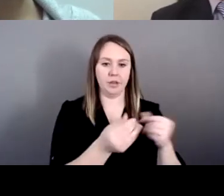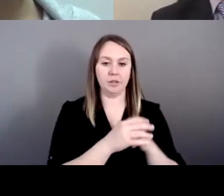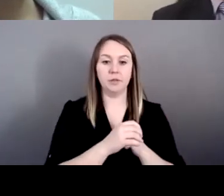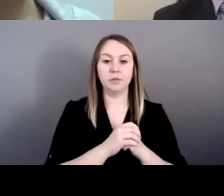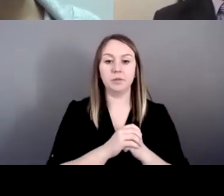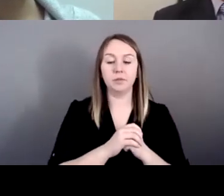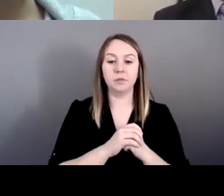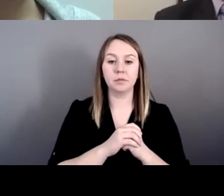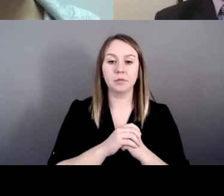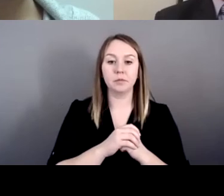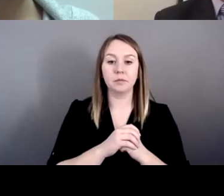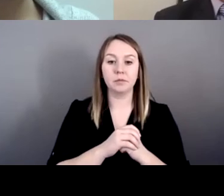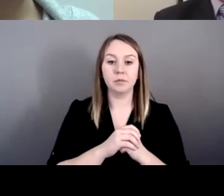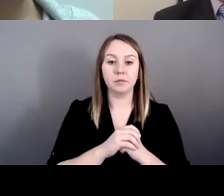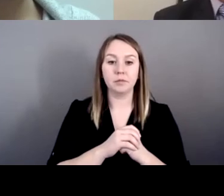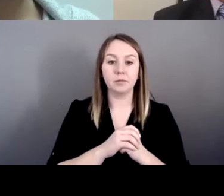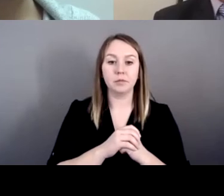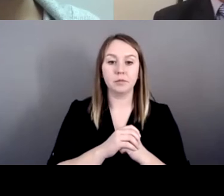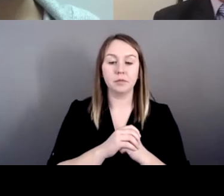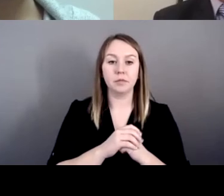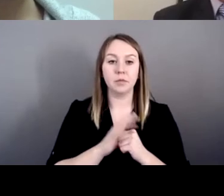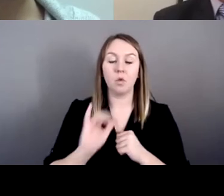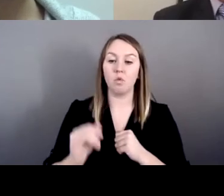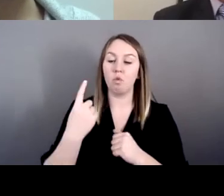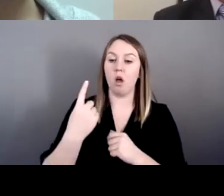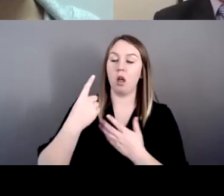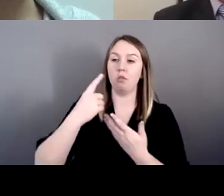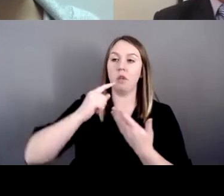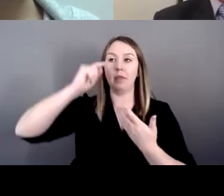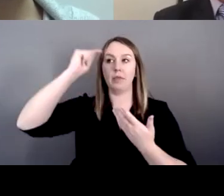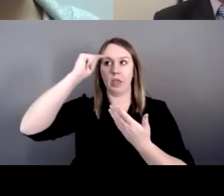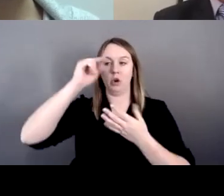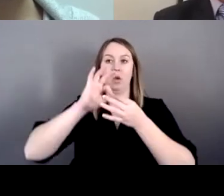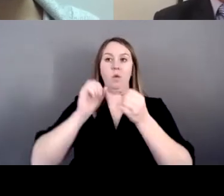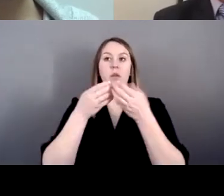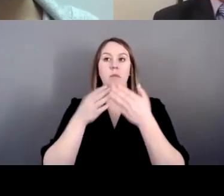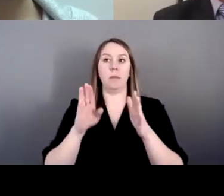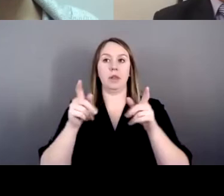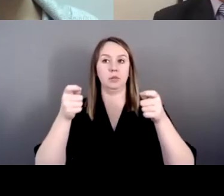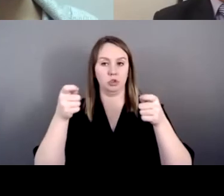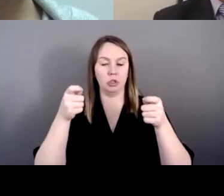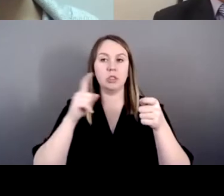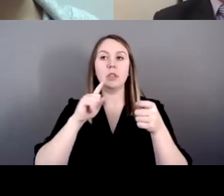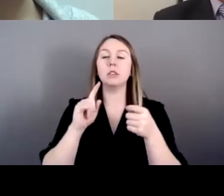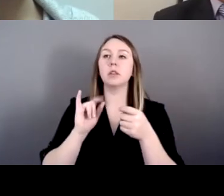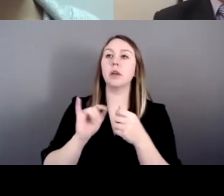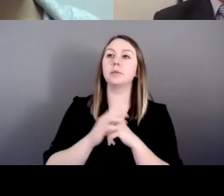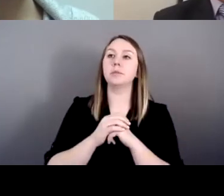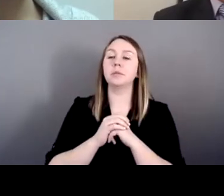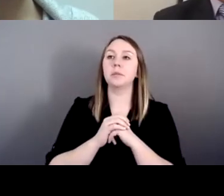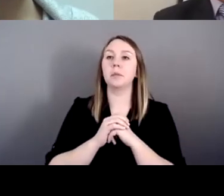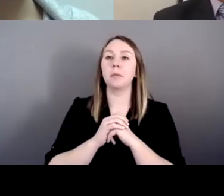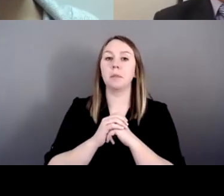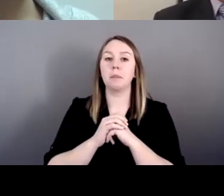theory in public administration is the notion that bureaucrats and those who get